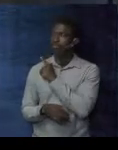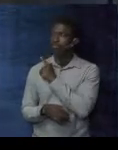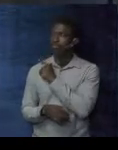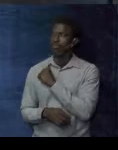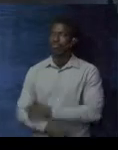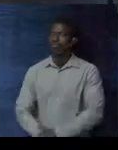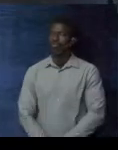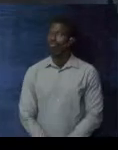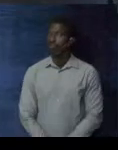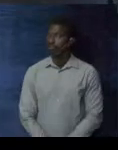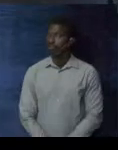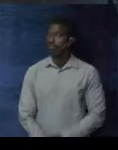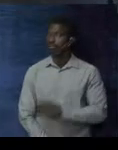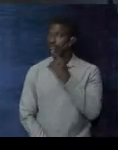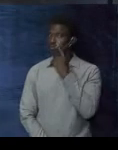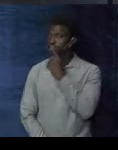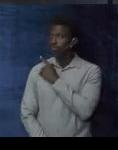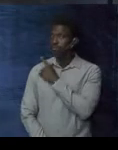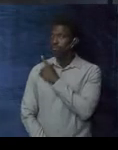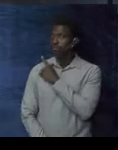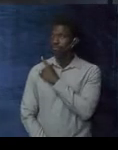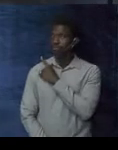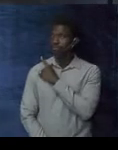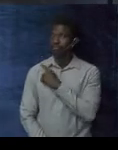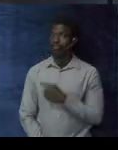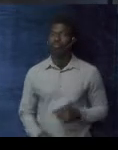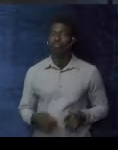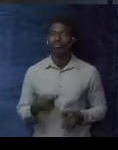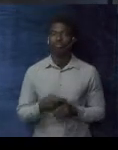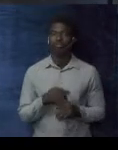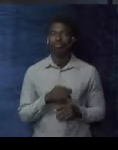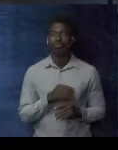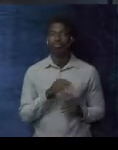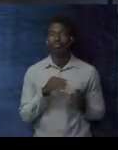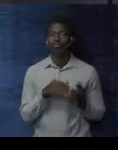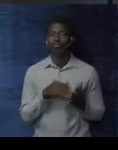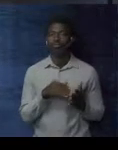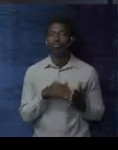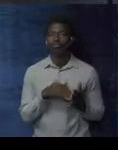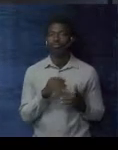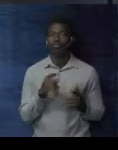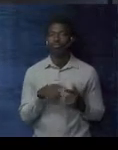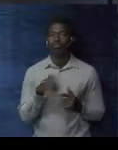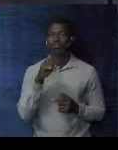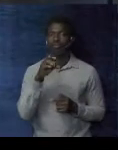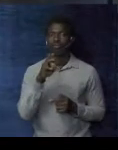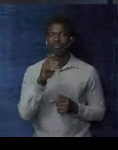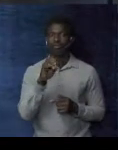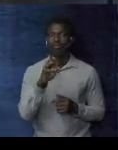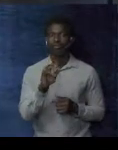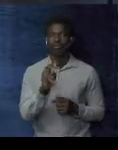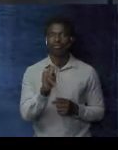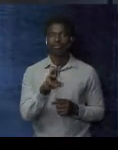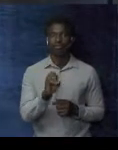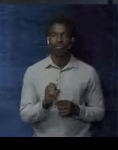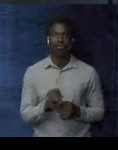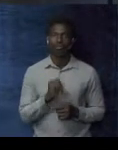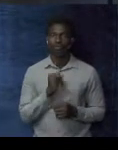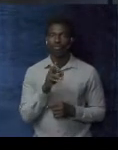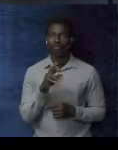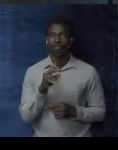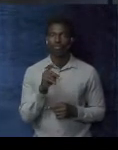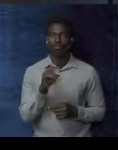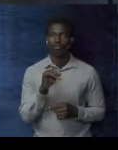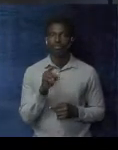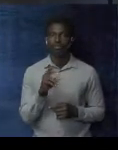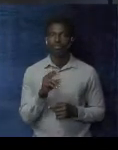If I draw a circle like this, then the distance from the center to the point on the circumference is a radius, and then to